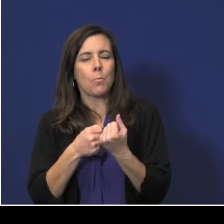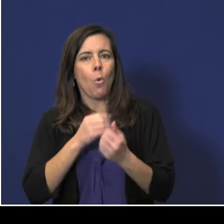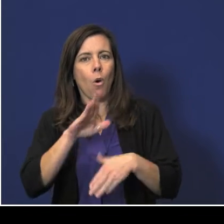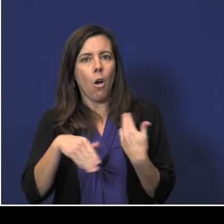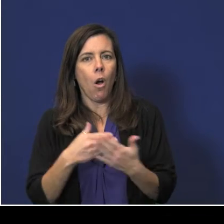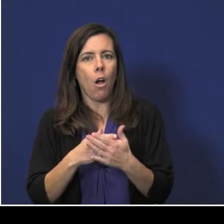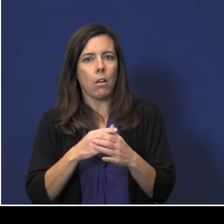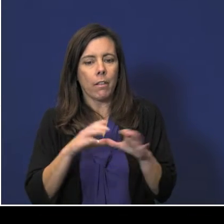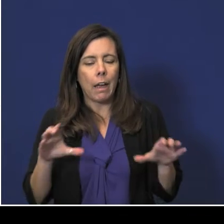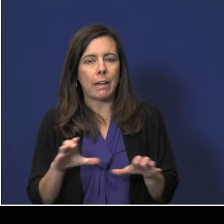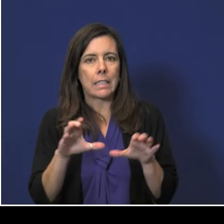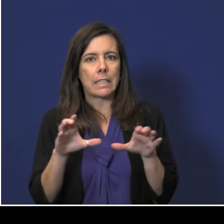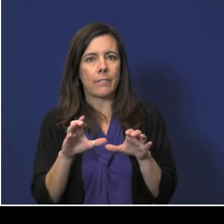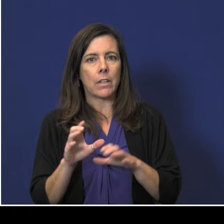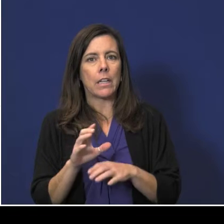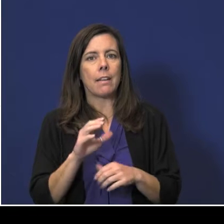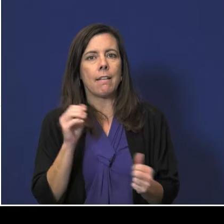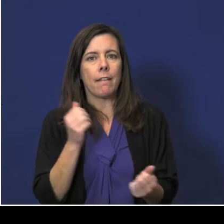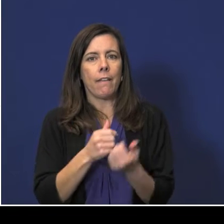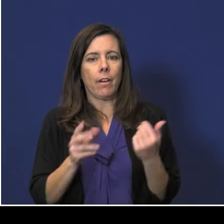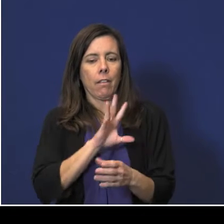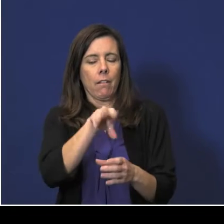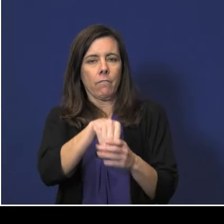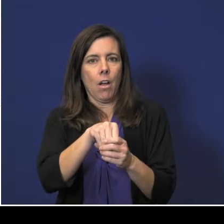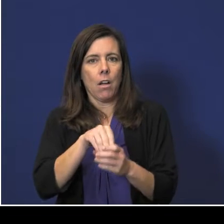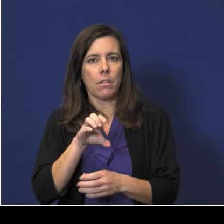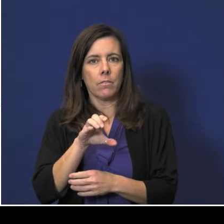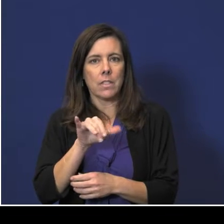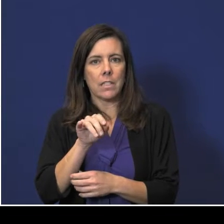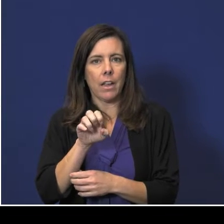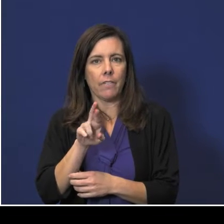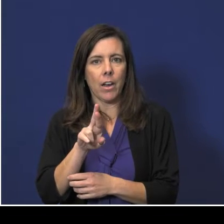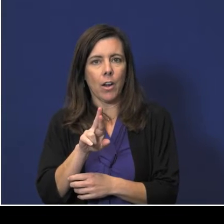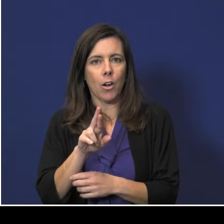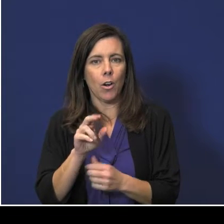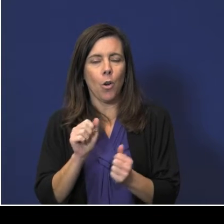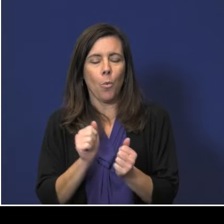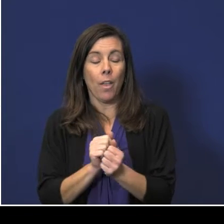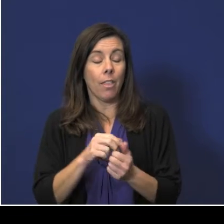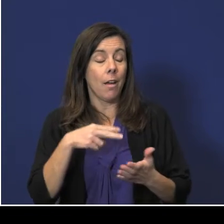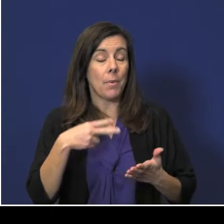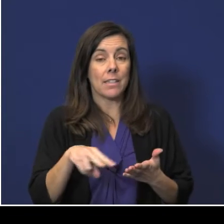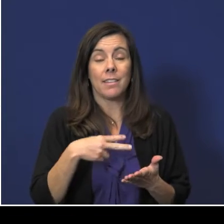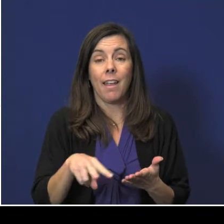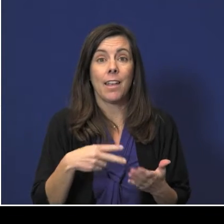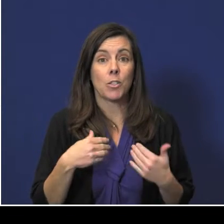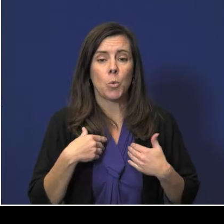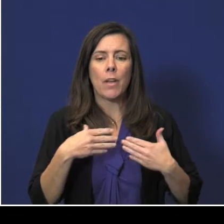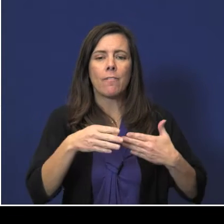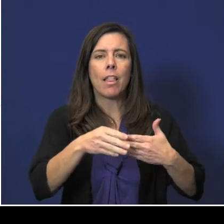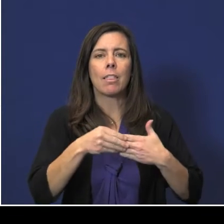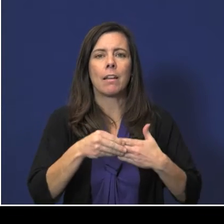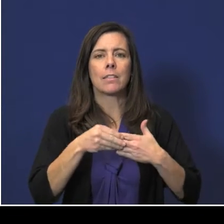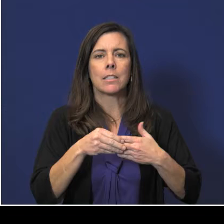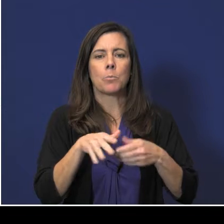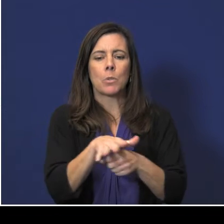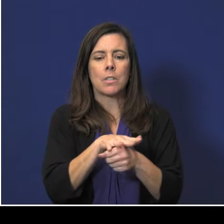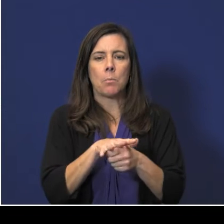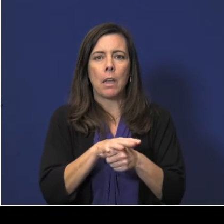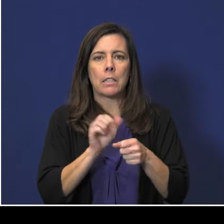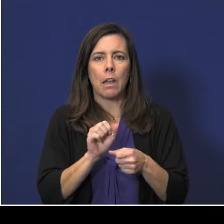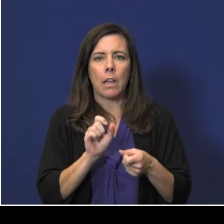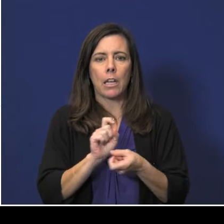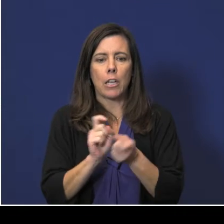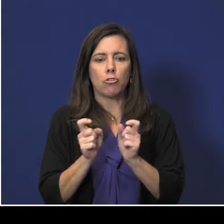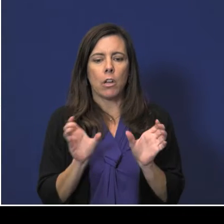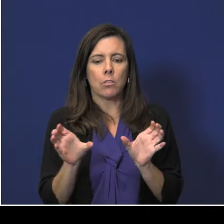and programs throughout Cy-Fair with, again, visual performing arts dance. I mean, we have a flexible space planned in multiple